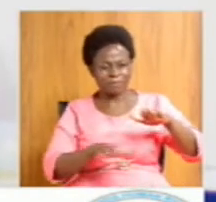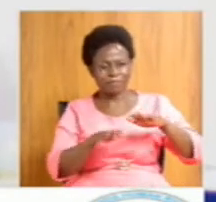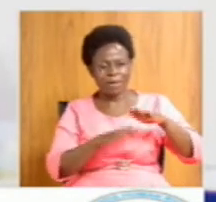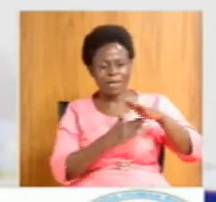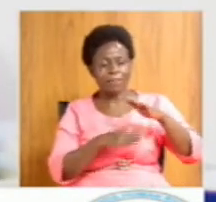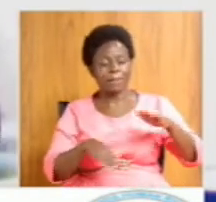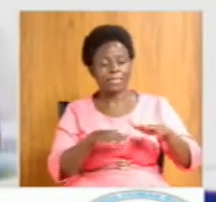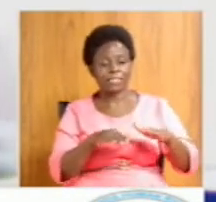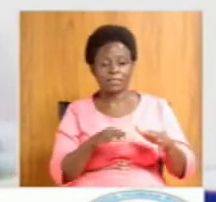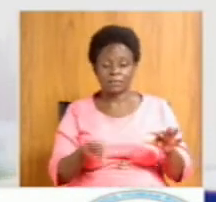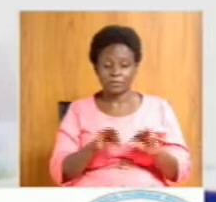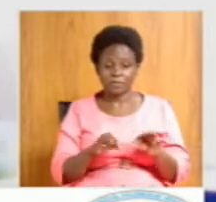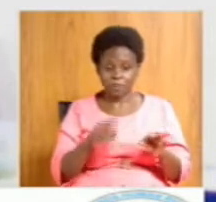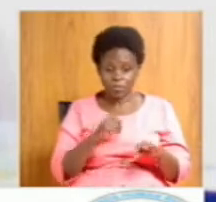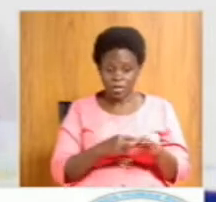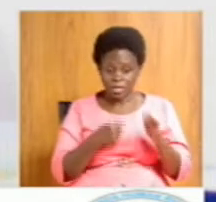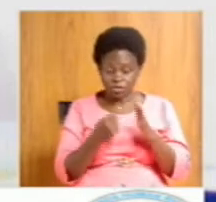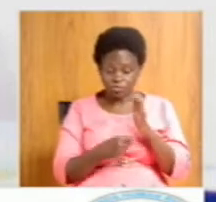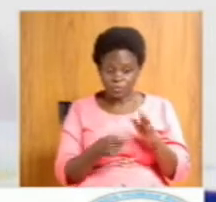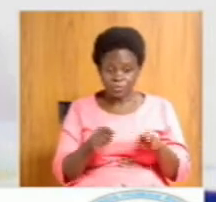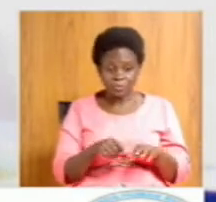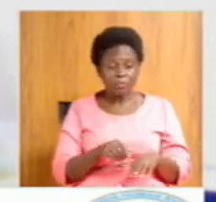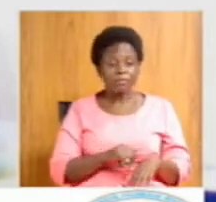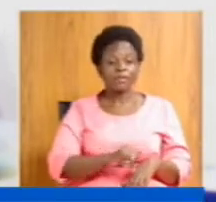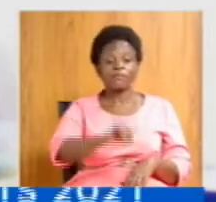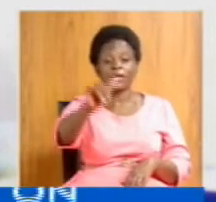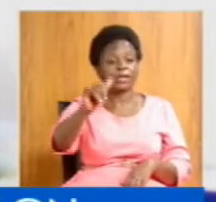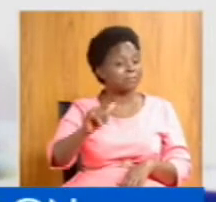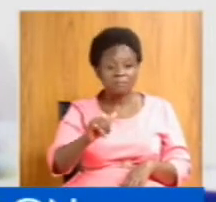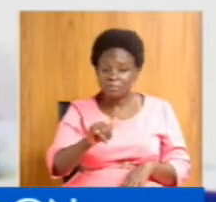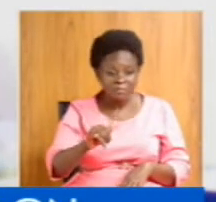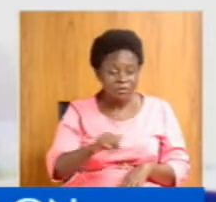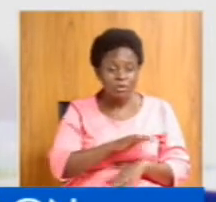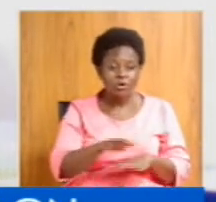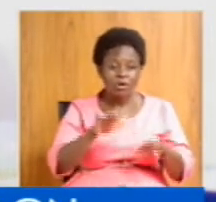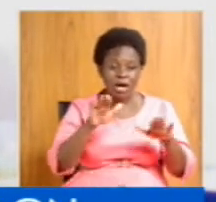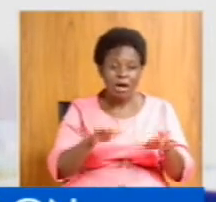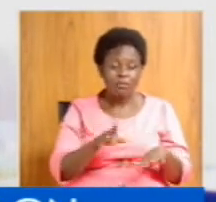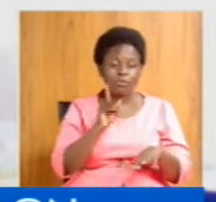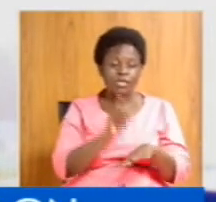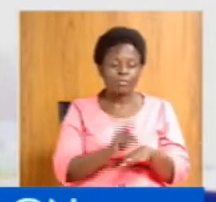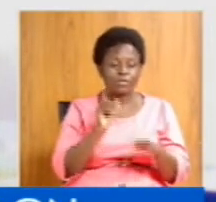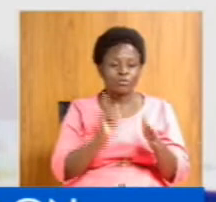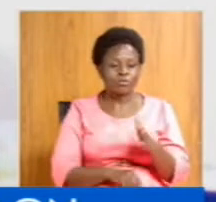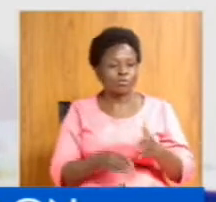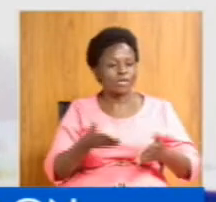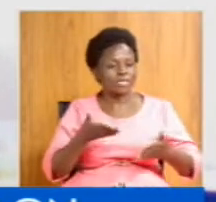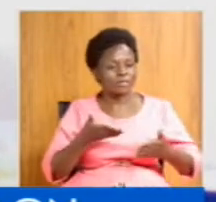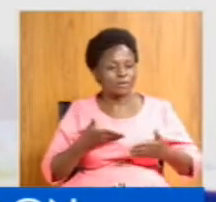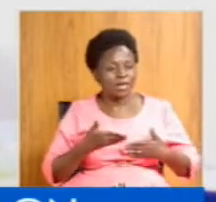important because when a situation like this happens nobody is going to fly out we are here we are going to depend on what we have and I think